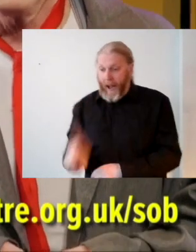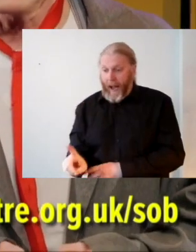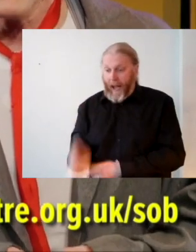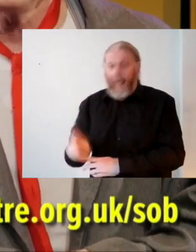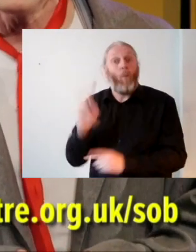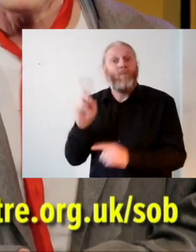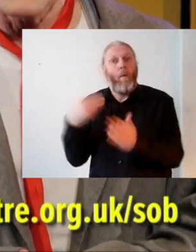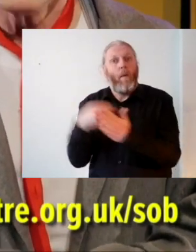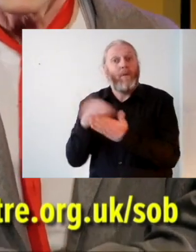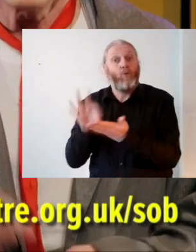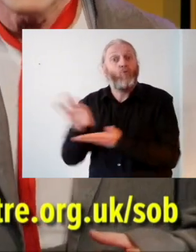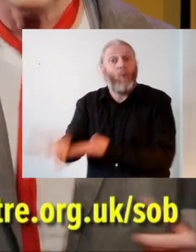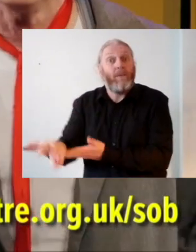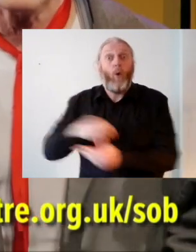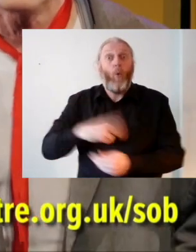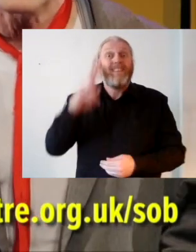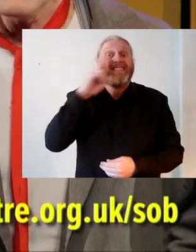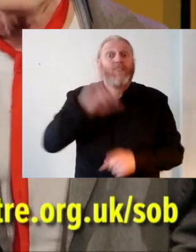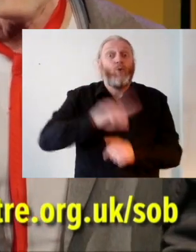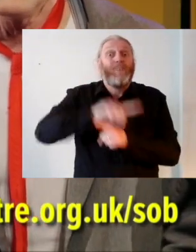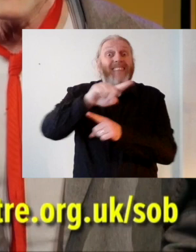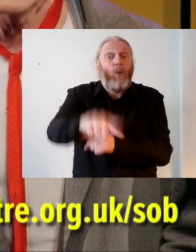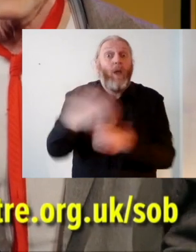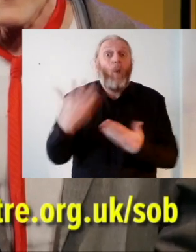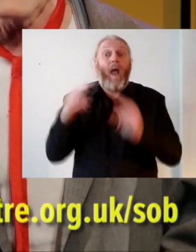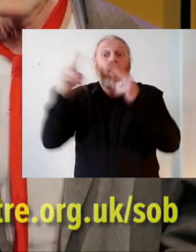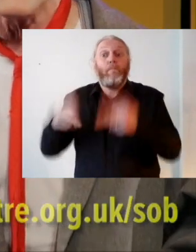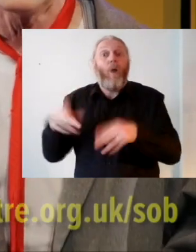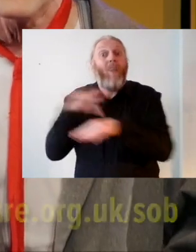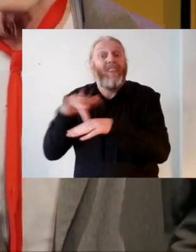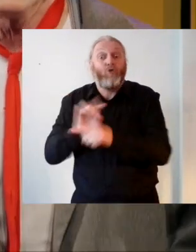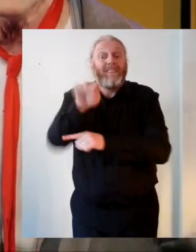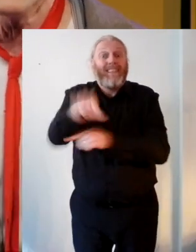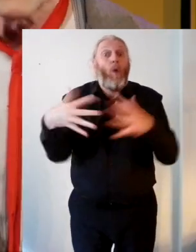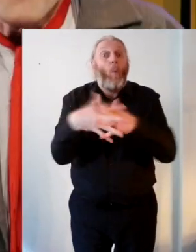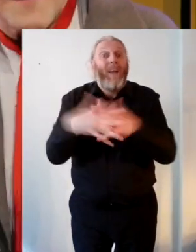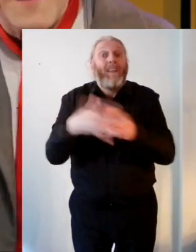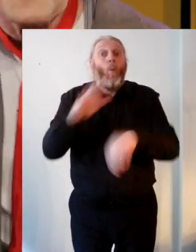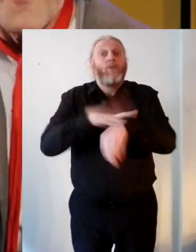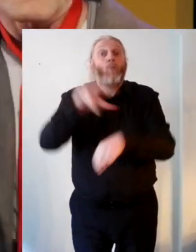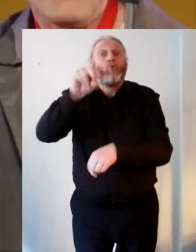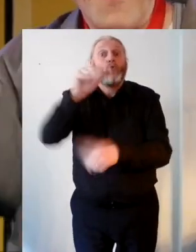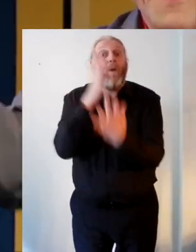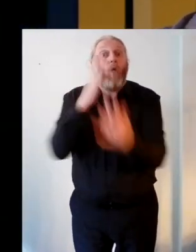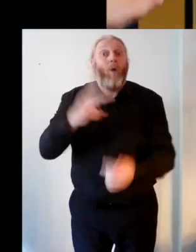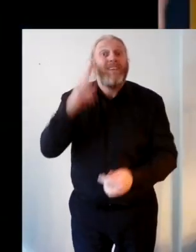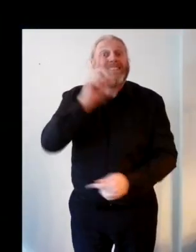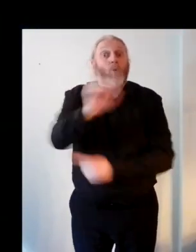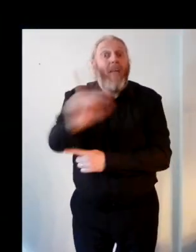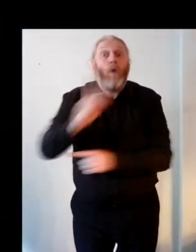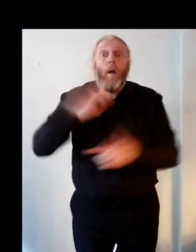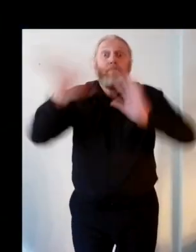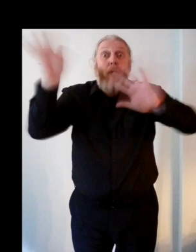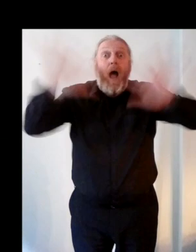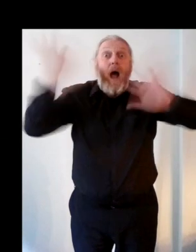and donating there. I'll see you all next week at the Barn Theatre live, Wednesday, noon. See you later. Goodbye.